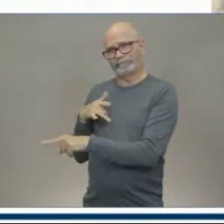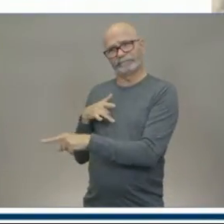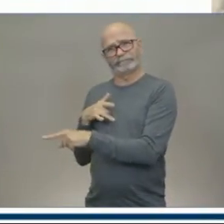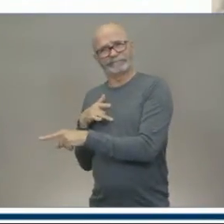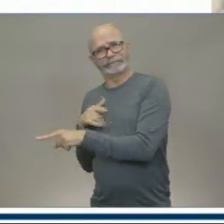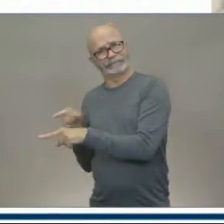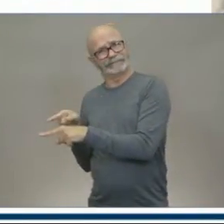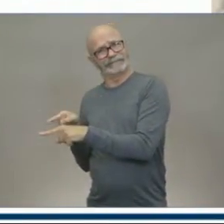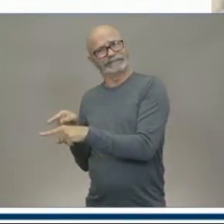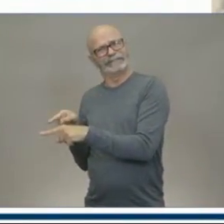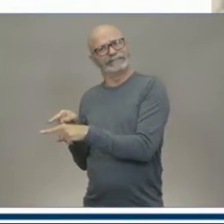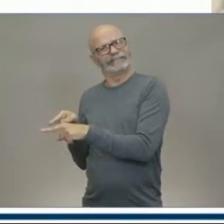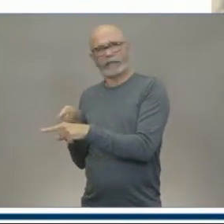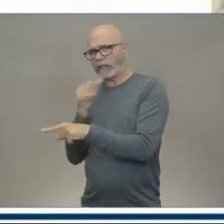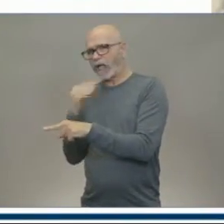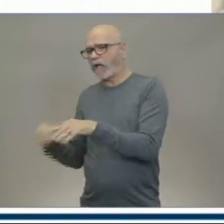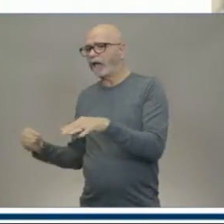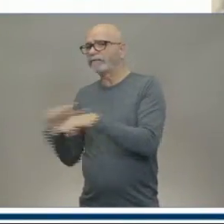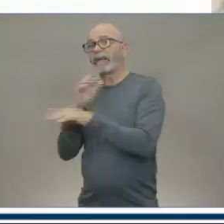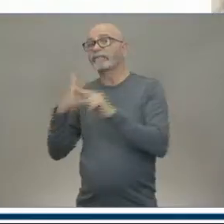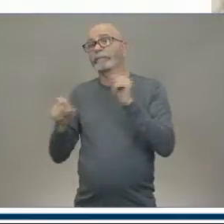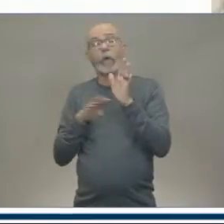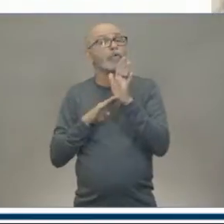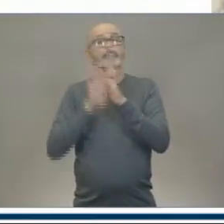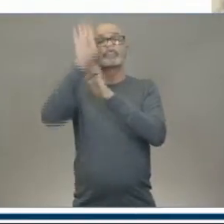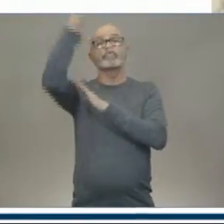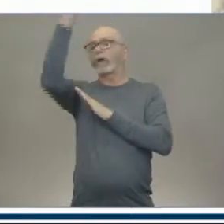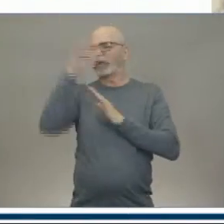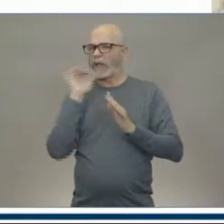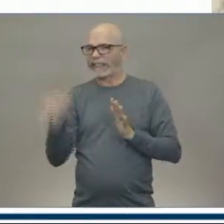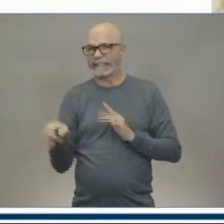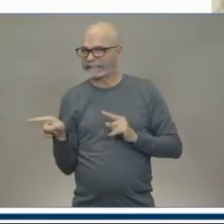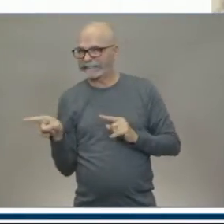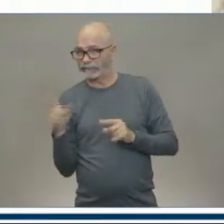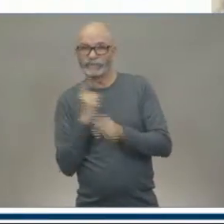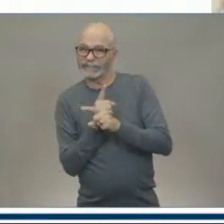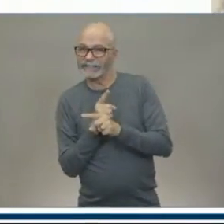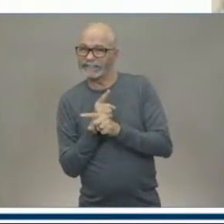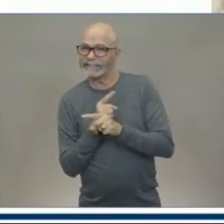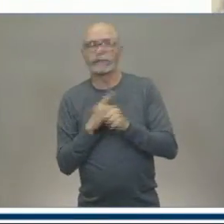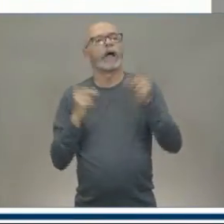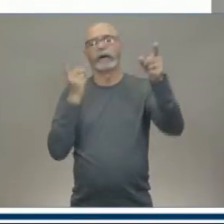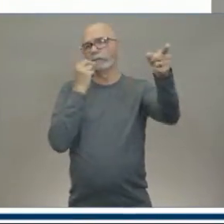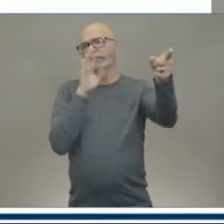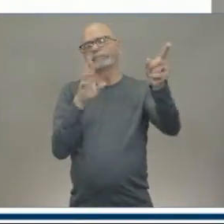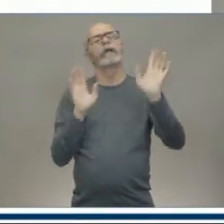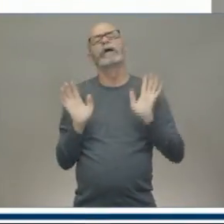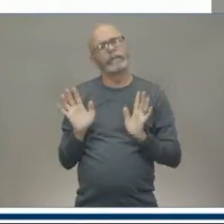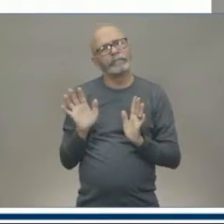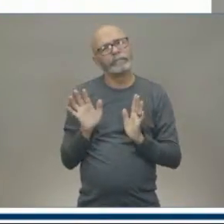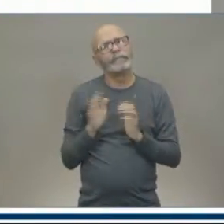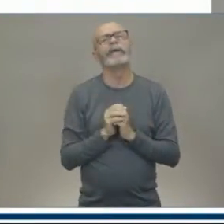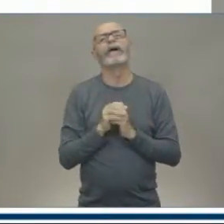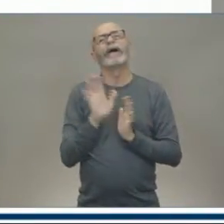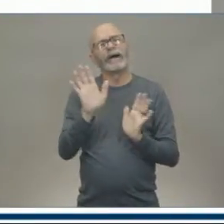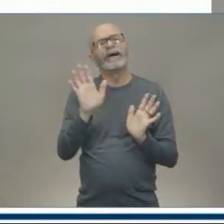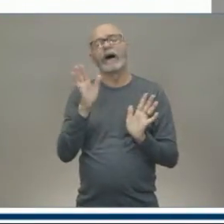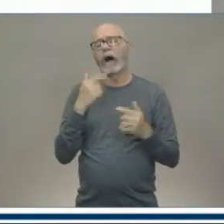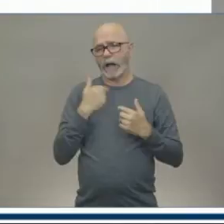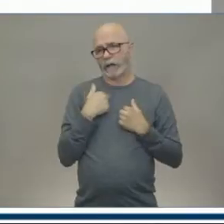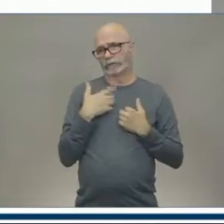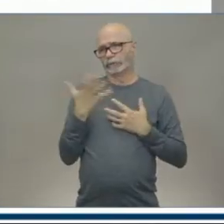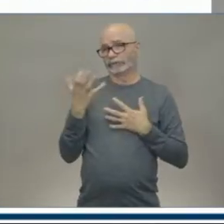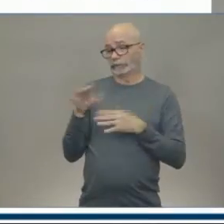curve in the community. So where does that transfer into the community spread? So I fully recognize closing the schools is not about